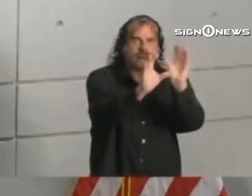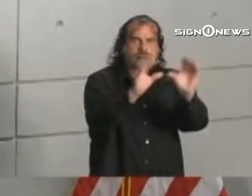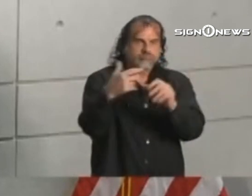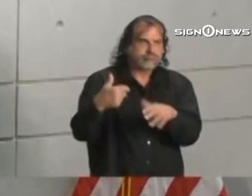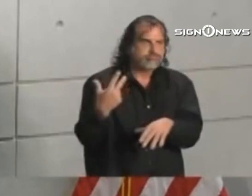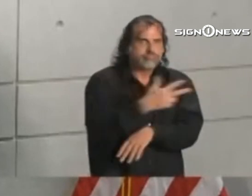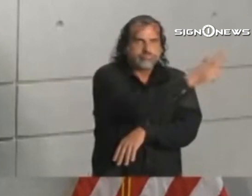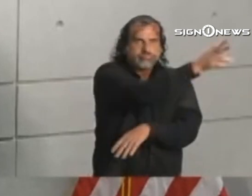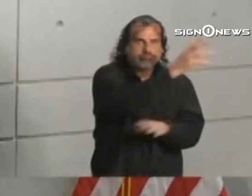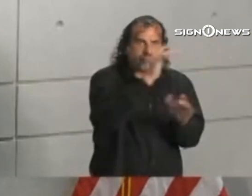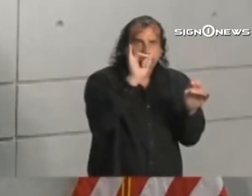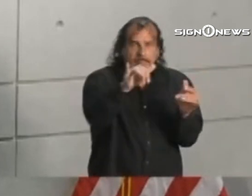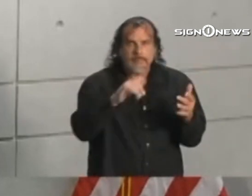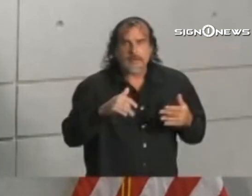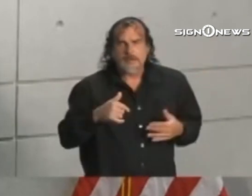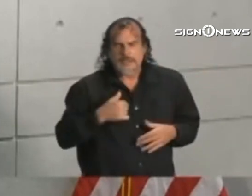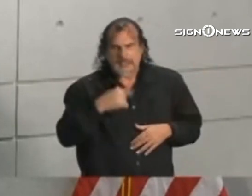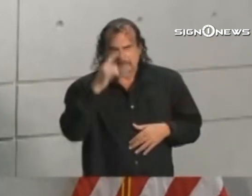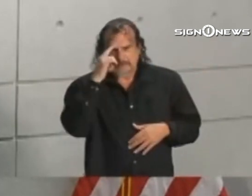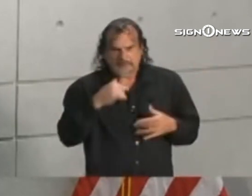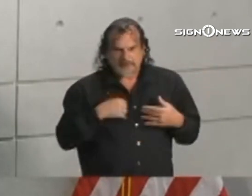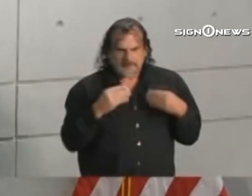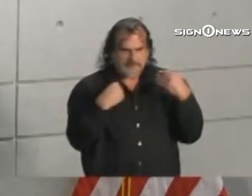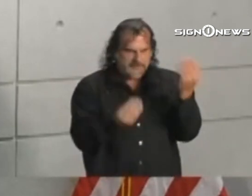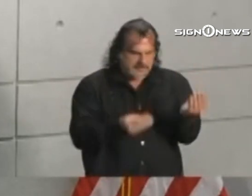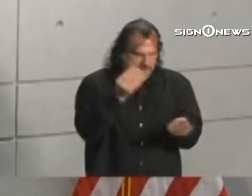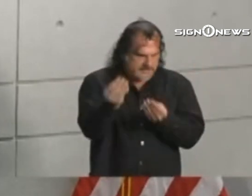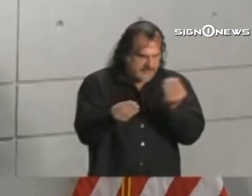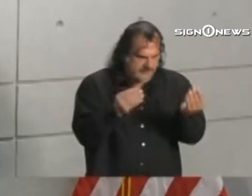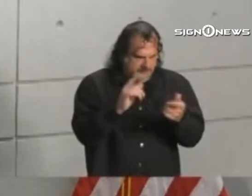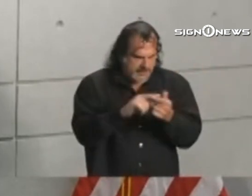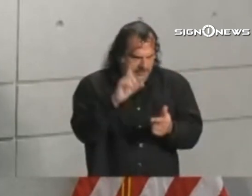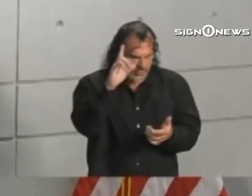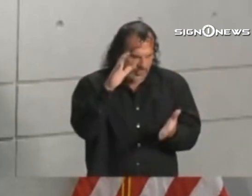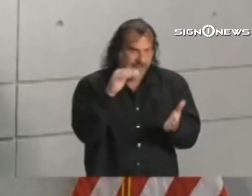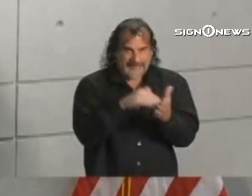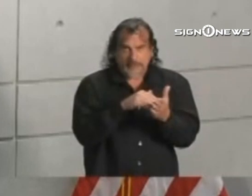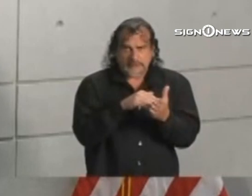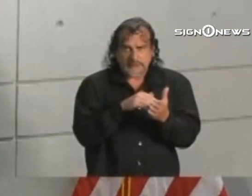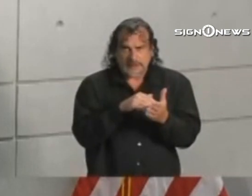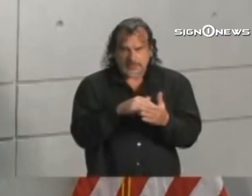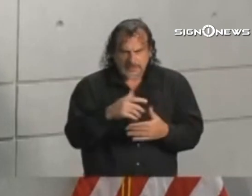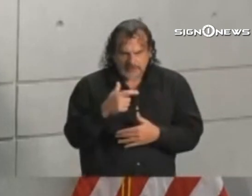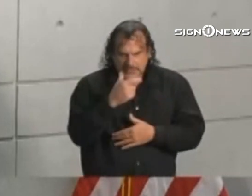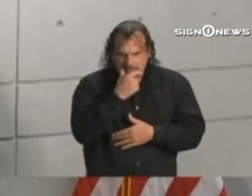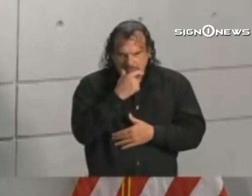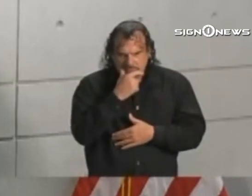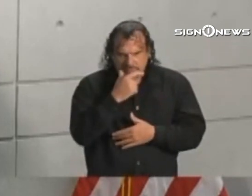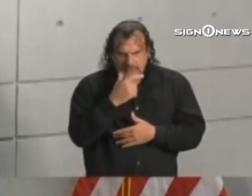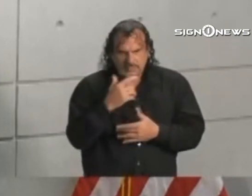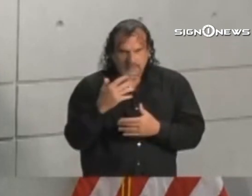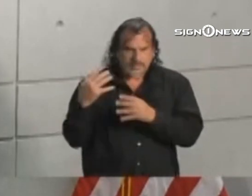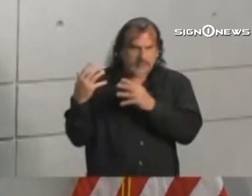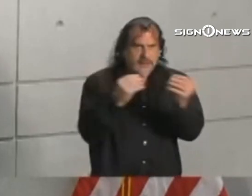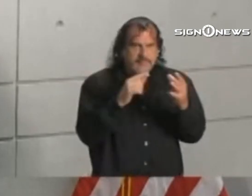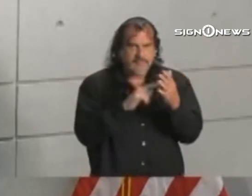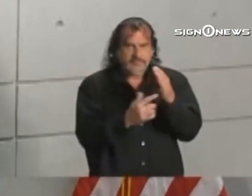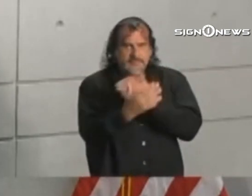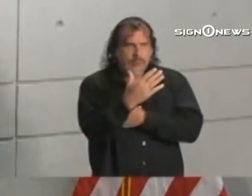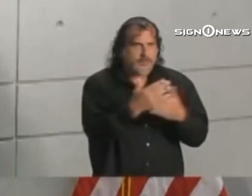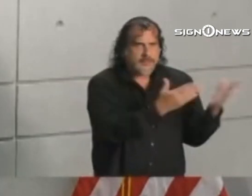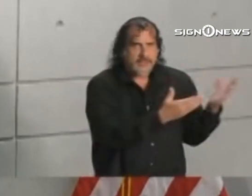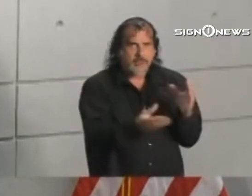I believe we've delivered somewhere in the neighborhood of about 100,000. Matter of fact, the truck was leaving this morning as I came in to take another load